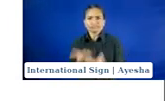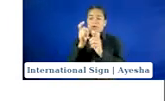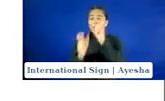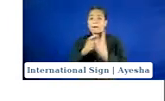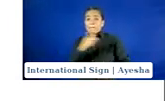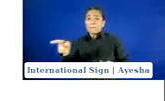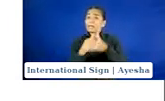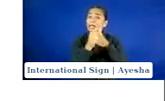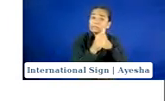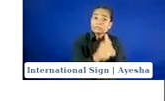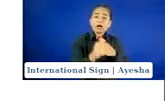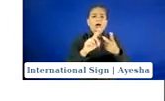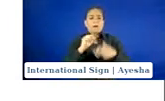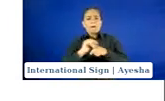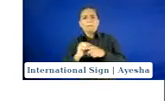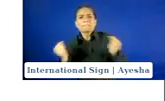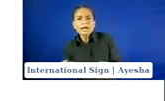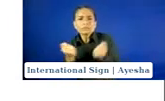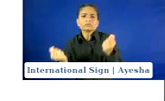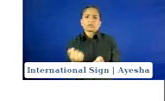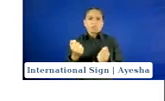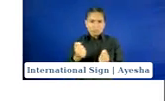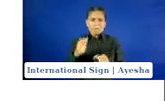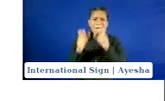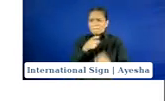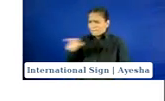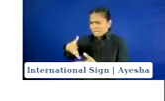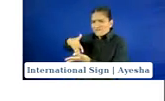services. Next slide.